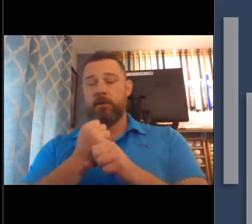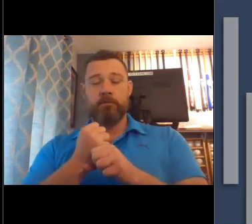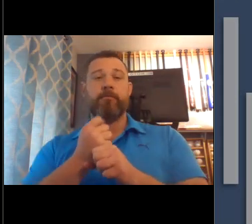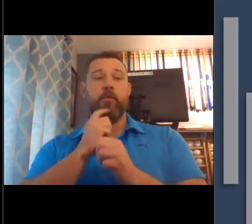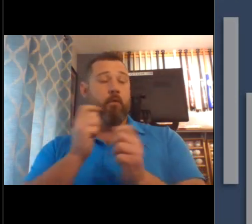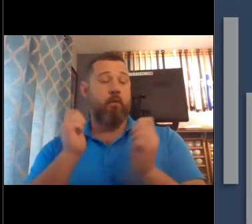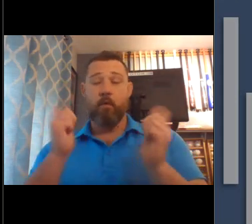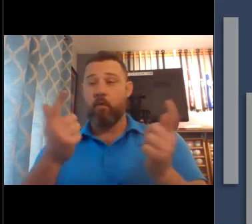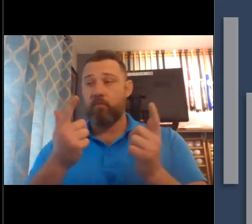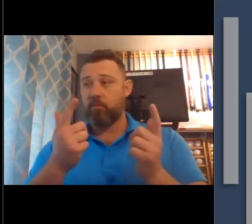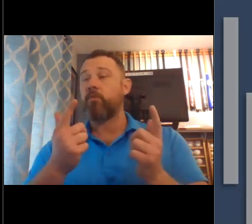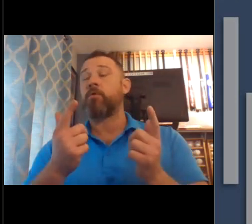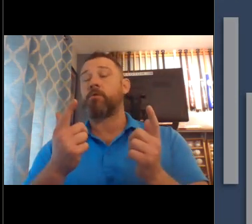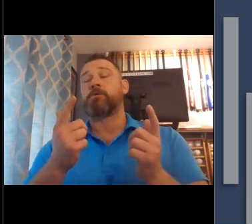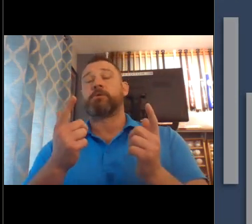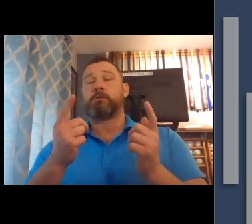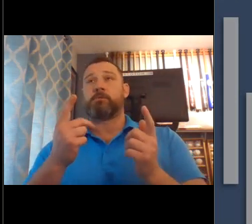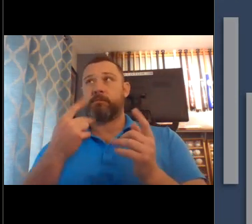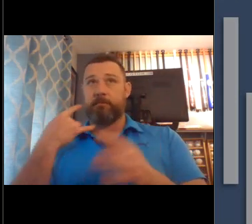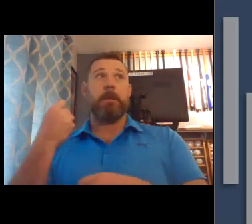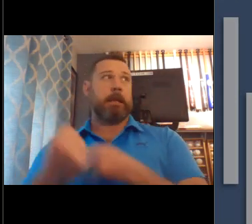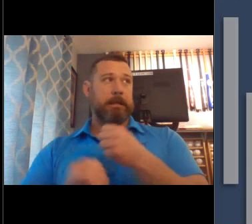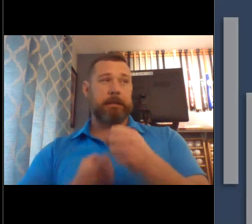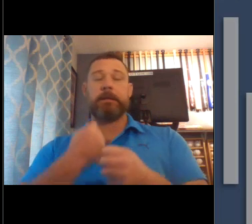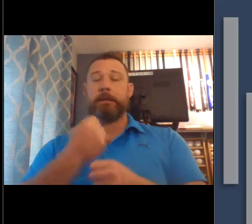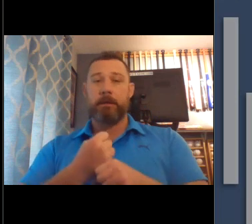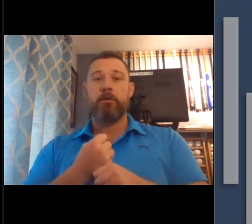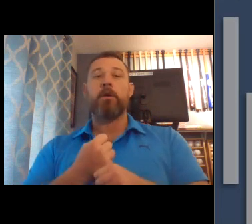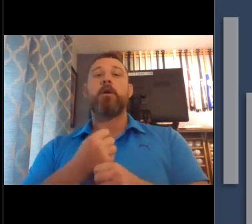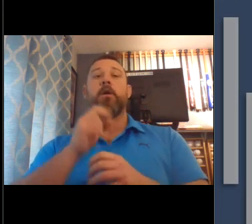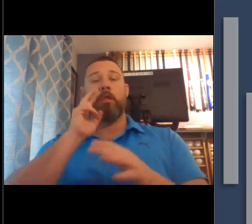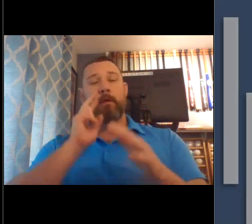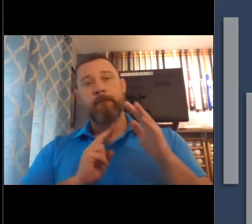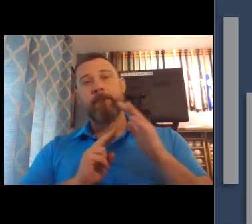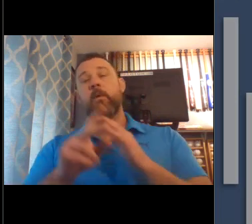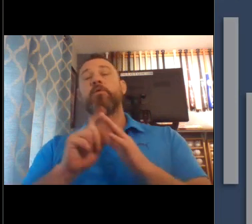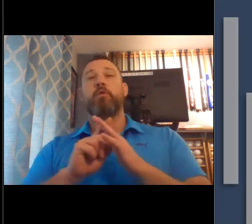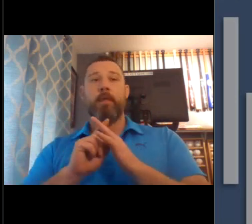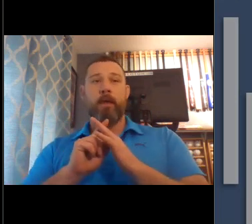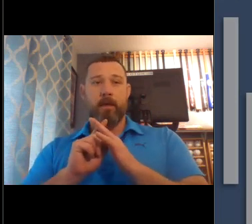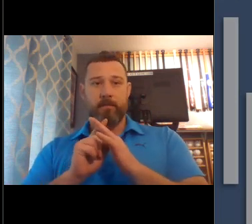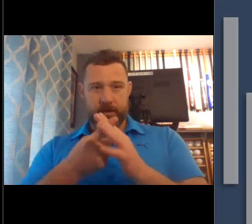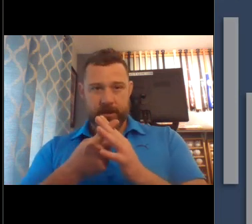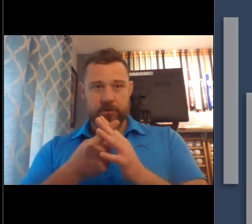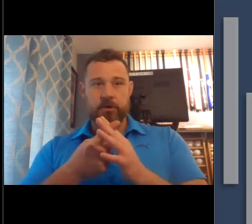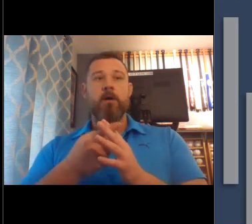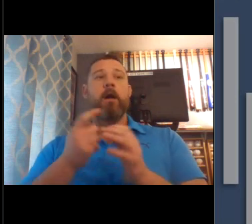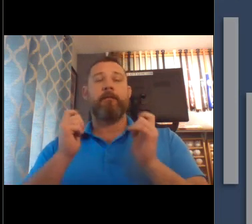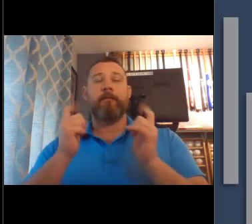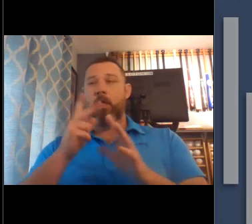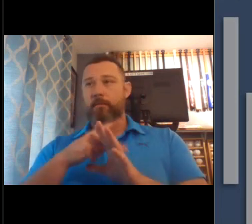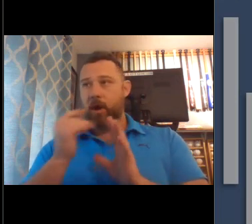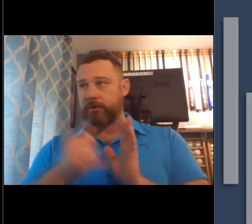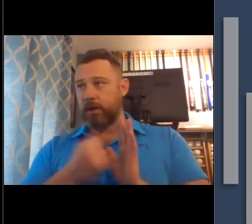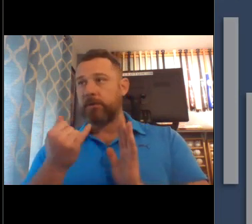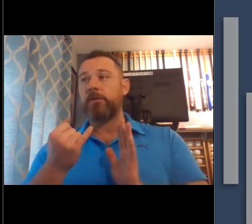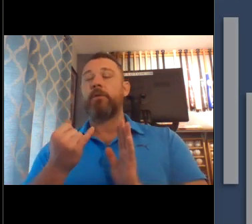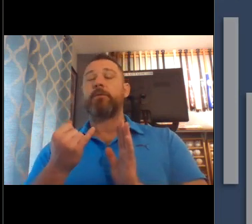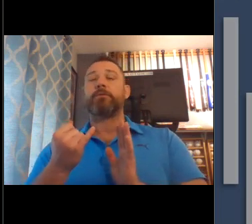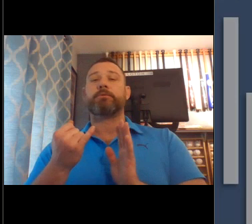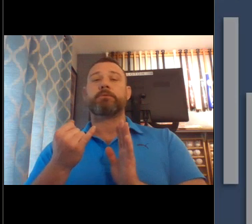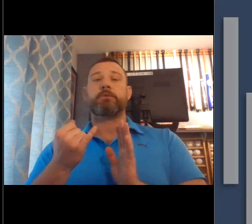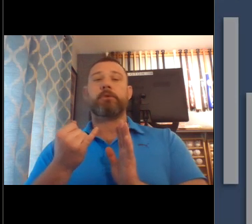all. It's been quite the year, and look forward to the implementation of all the projects. Just back